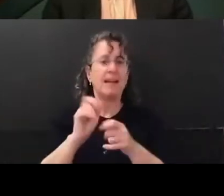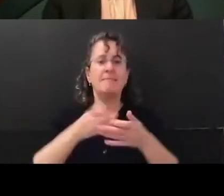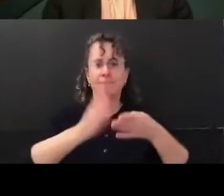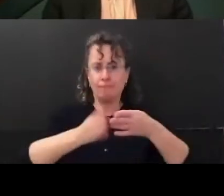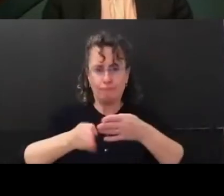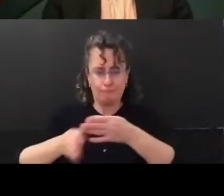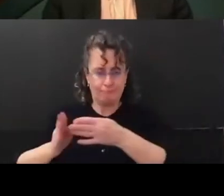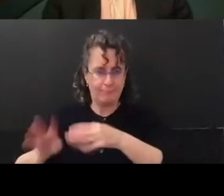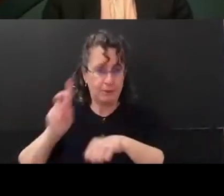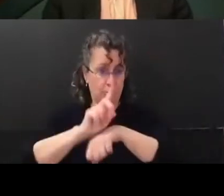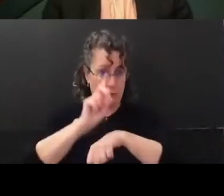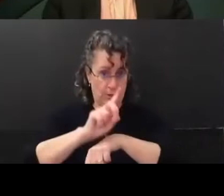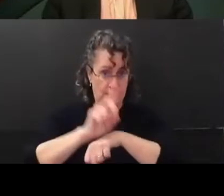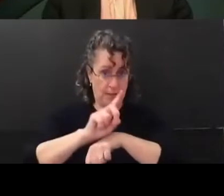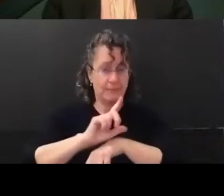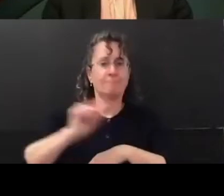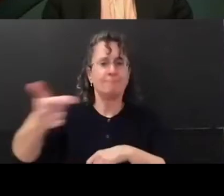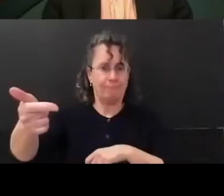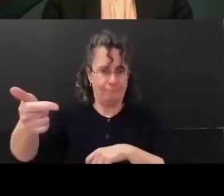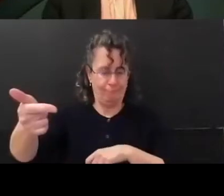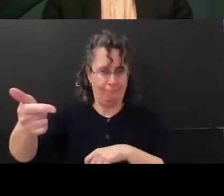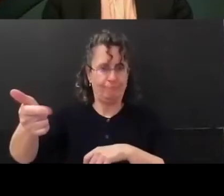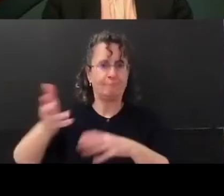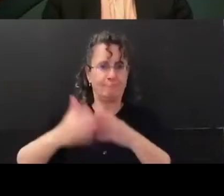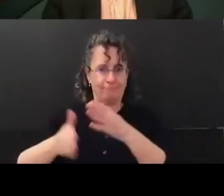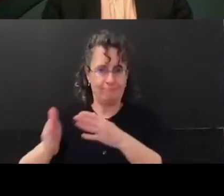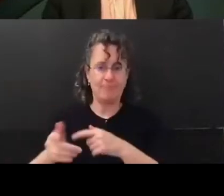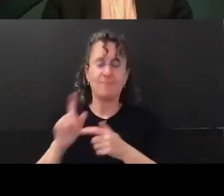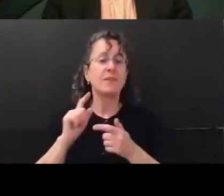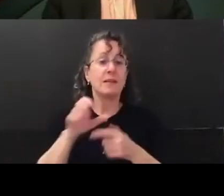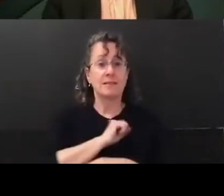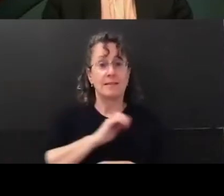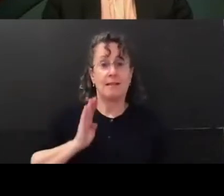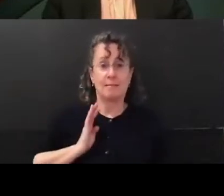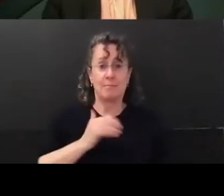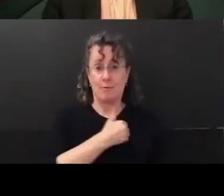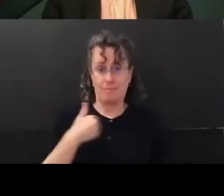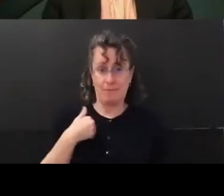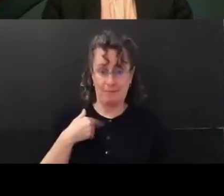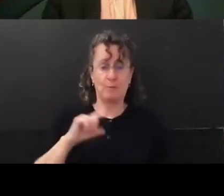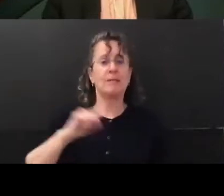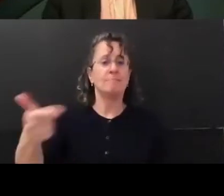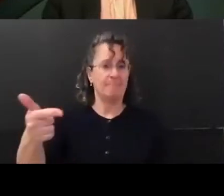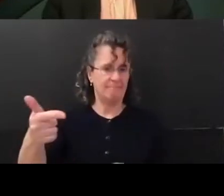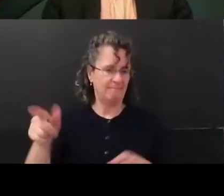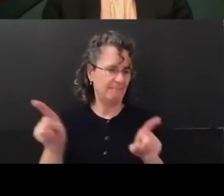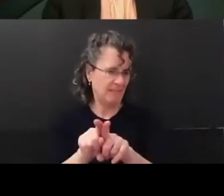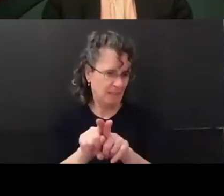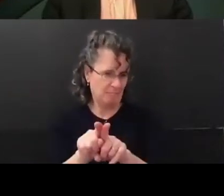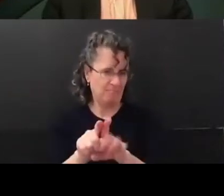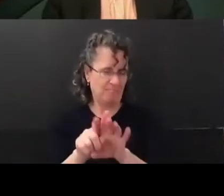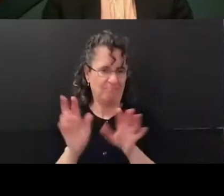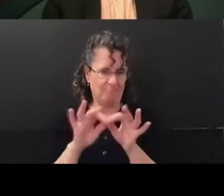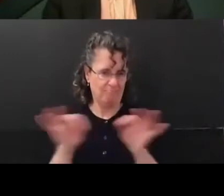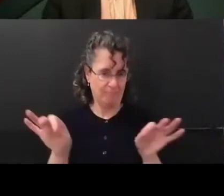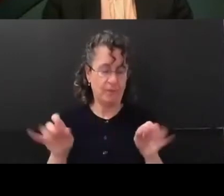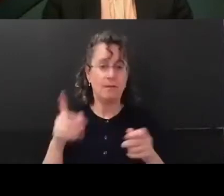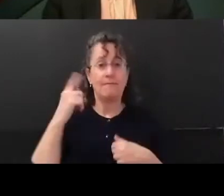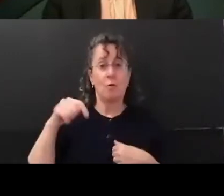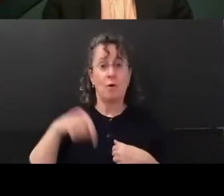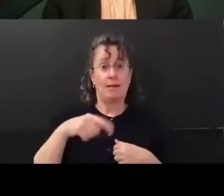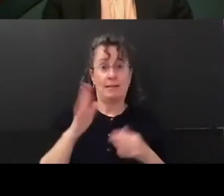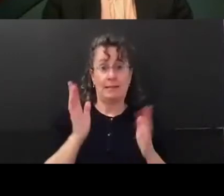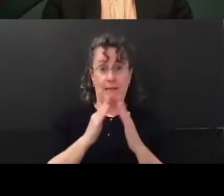duties execute the duties of Select Board member of Select Board member for the town of